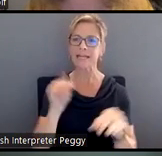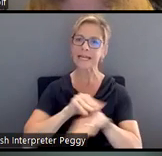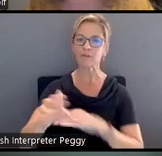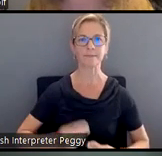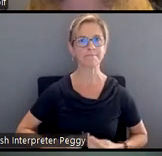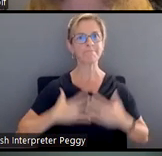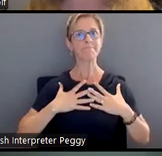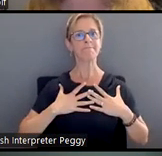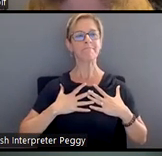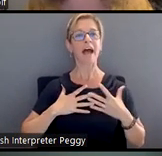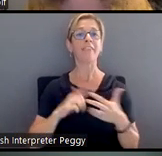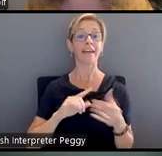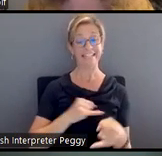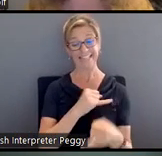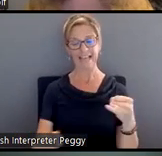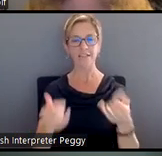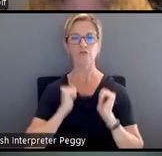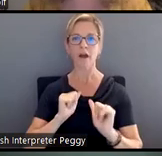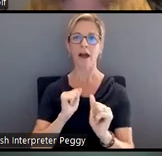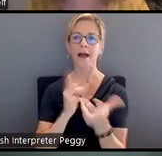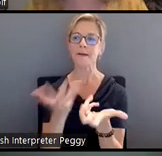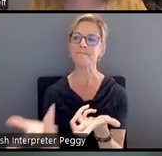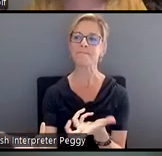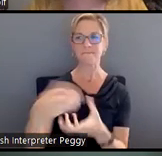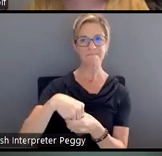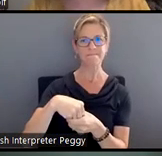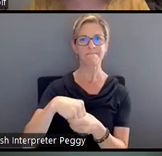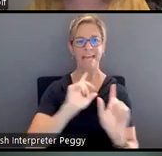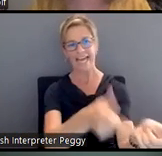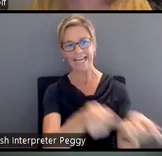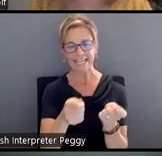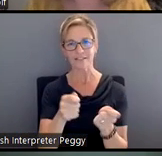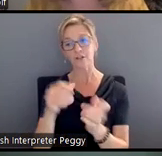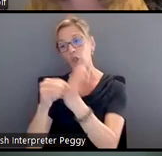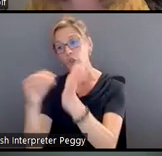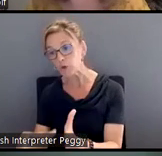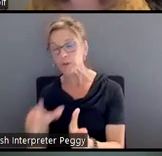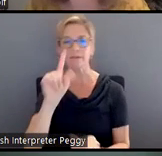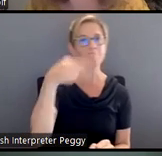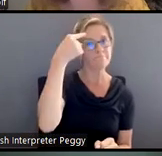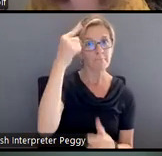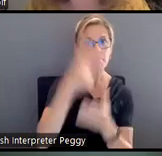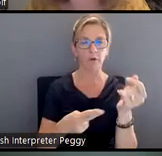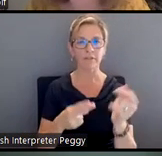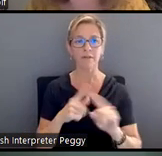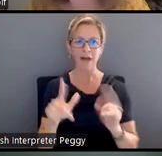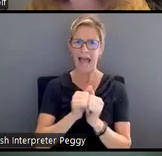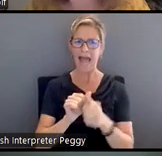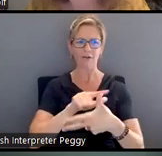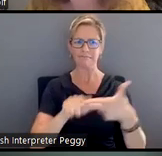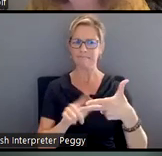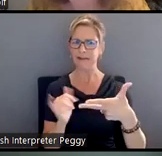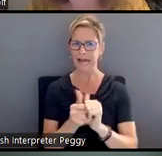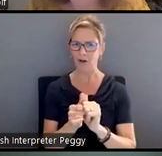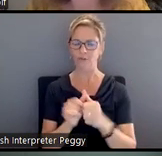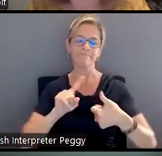part of the learning process or as an employer. So in order to do that, we have 3 steps. The first is to research. What do